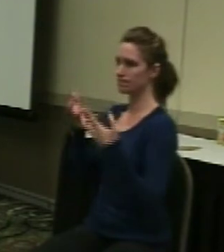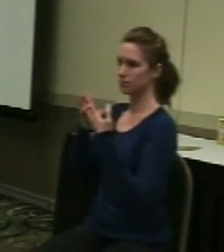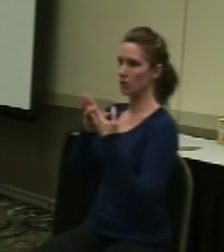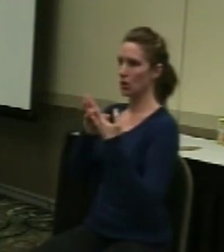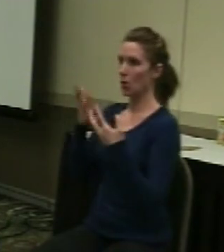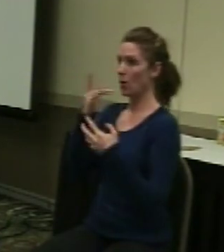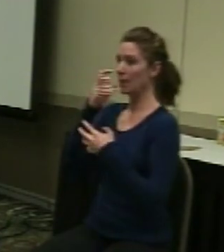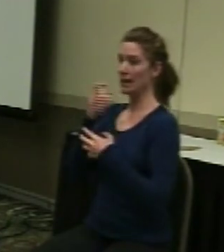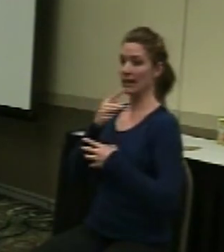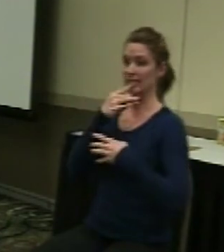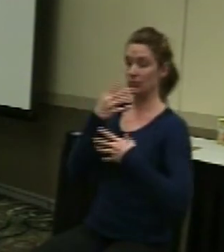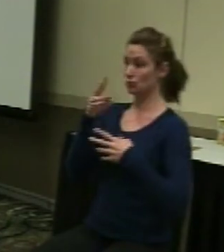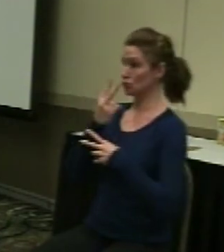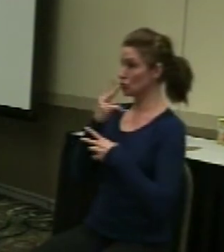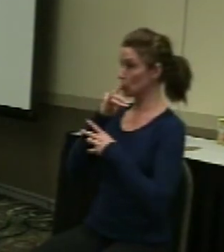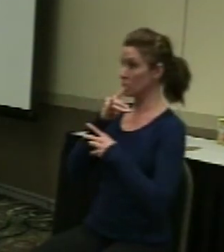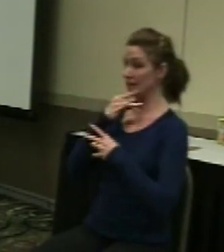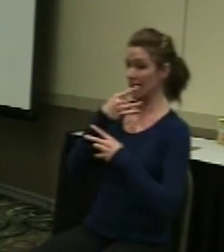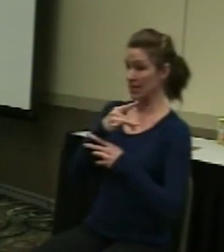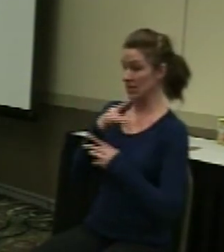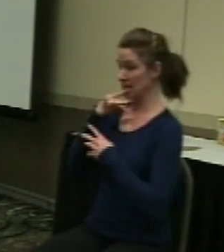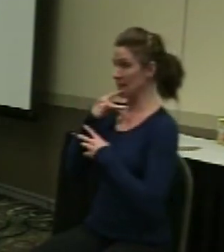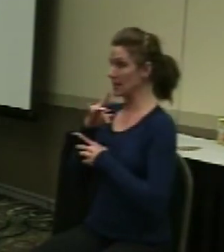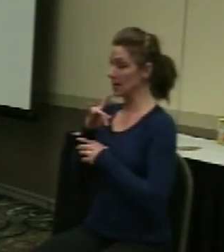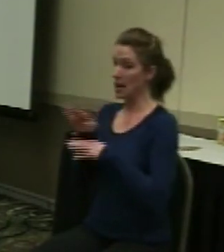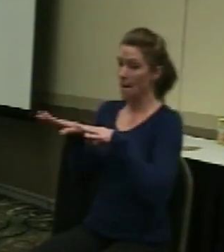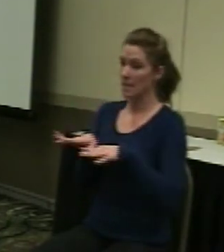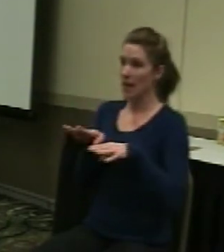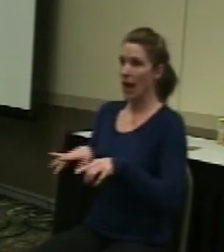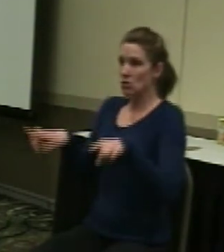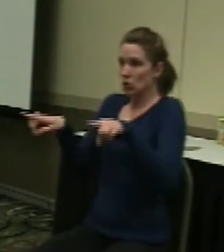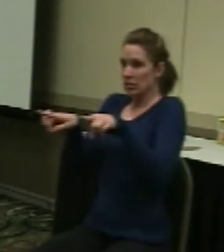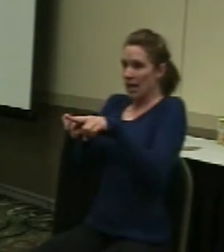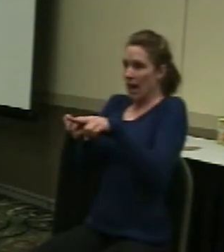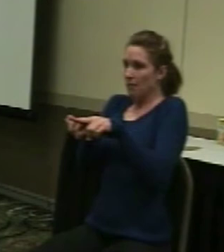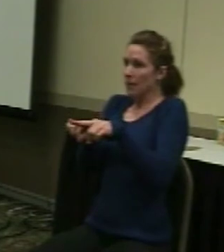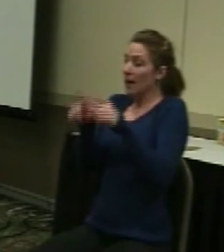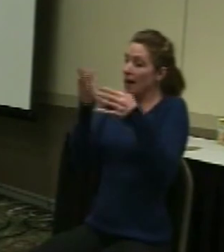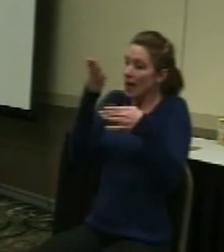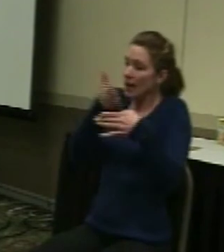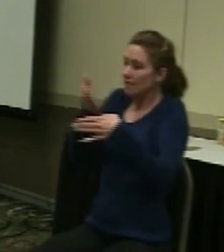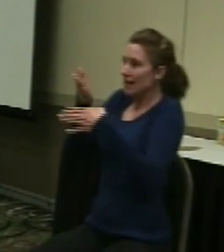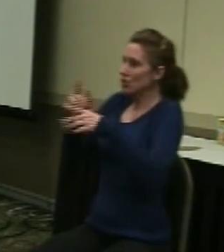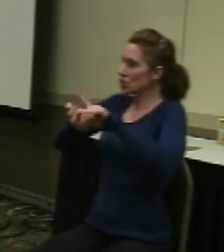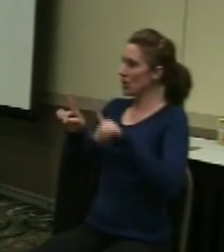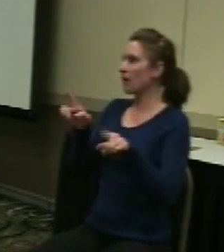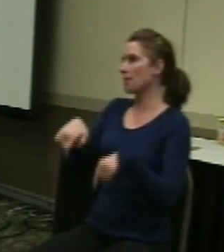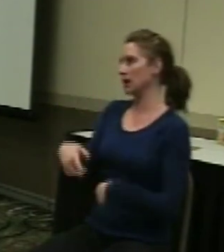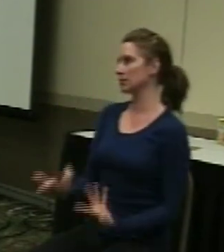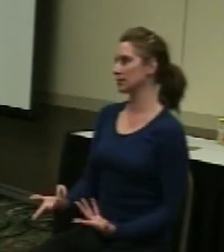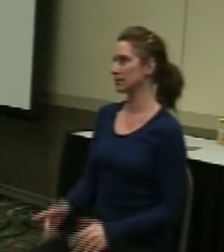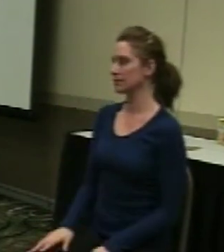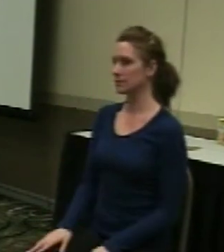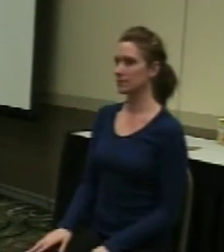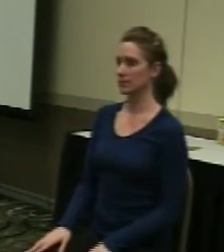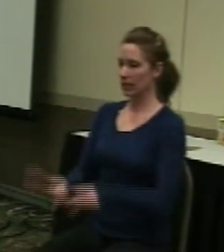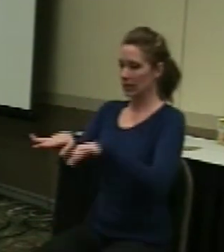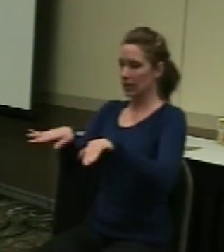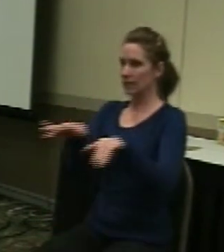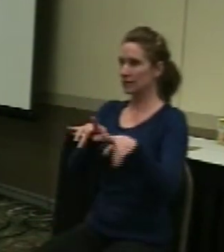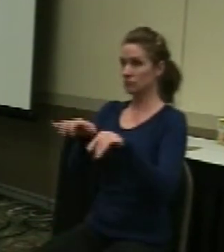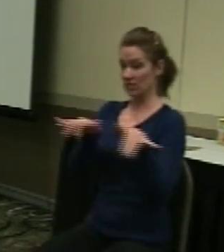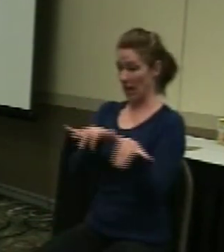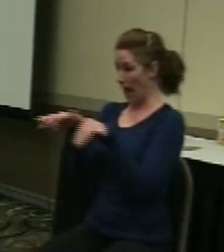two 18-year-olds doing the same behavior will need different interventions. They might be doing